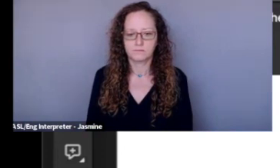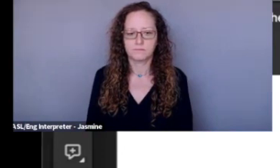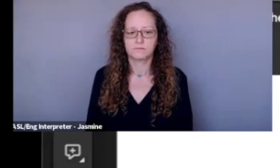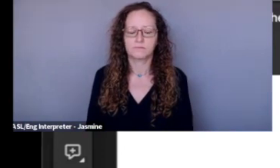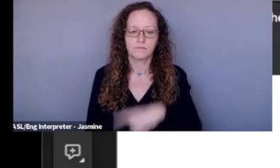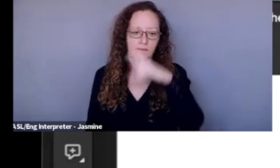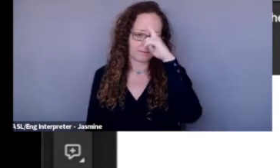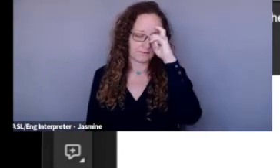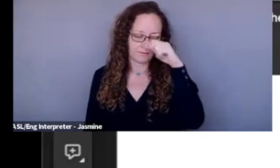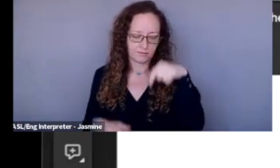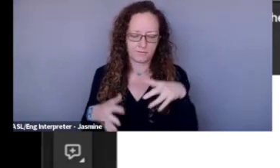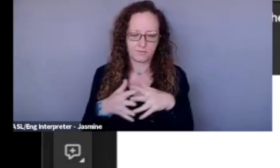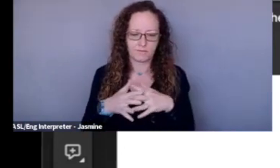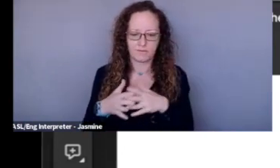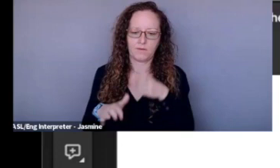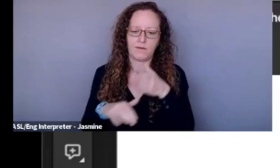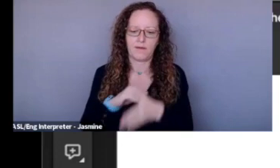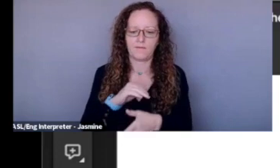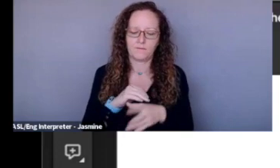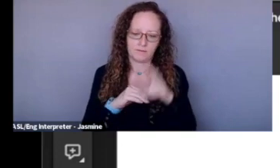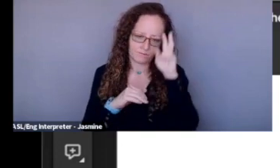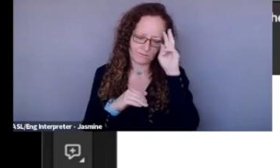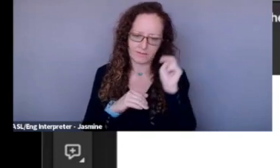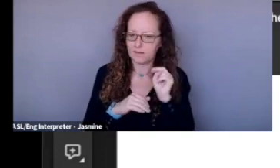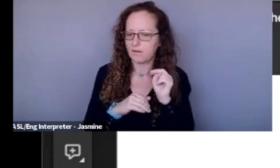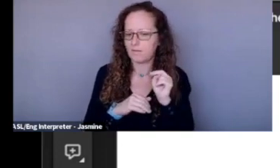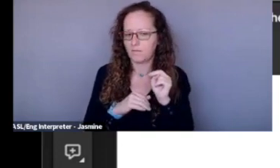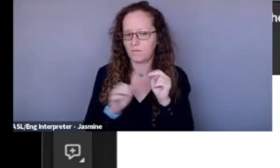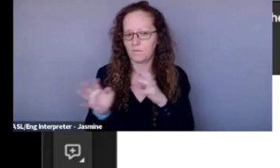Summer in America after the Vietnam War.